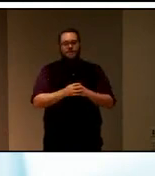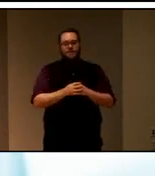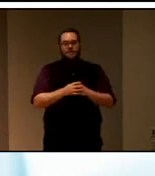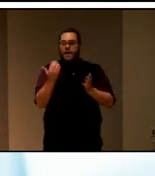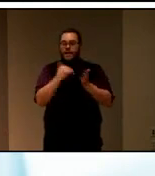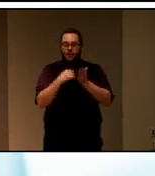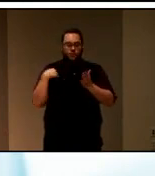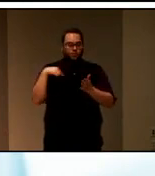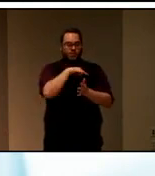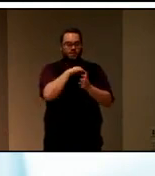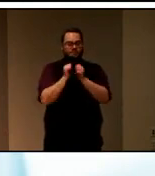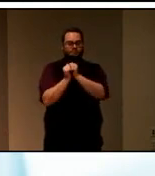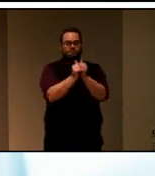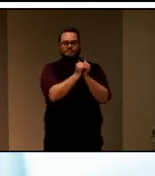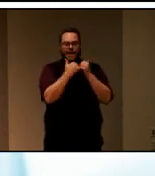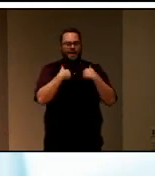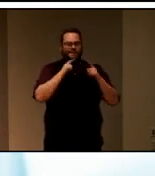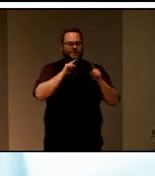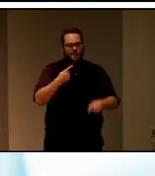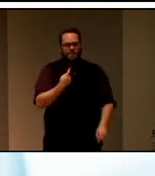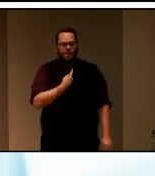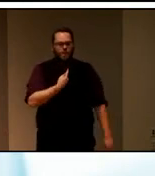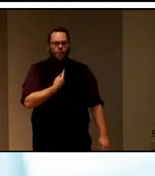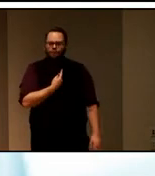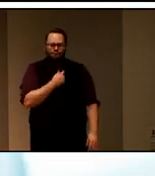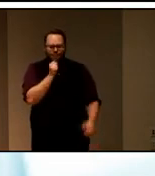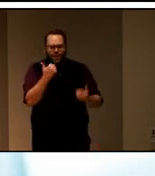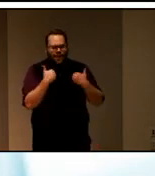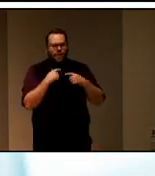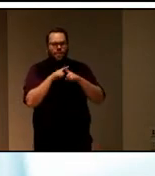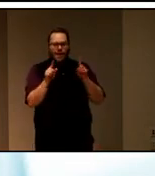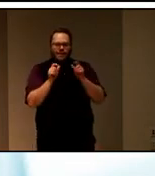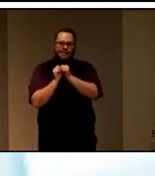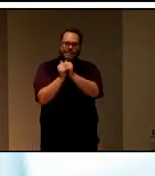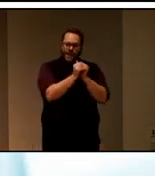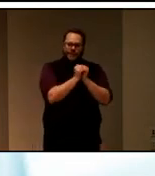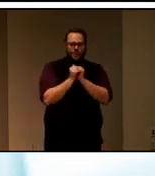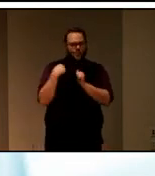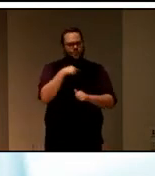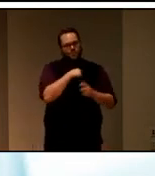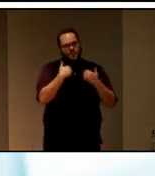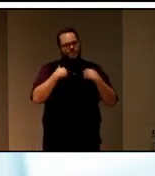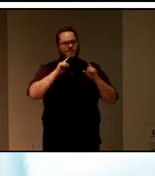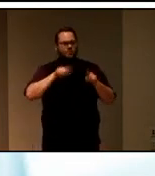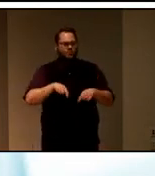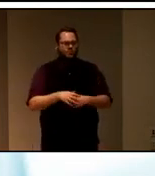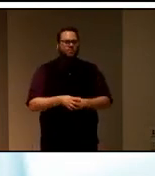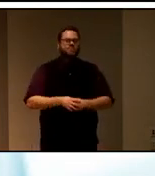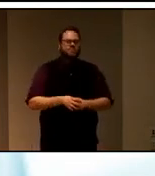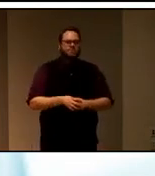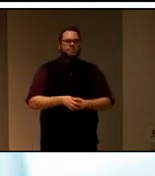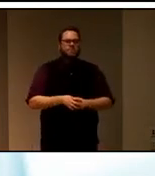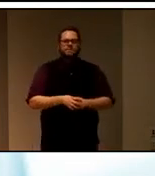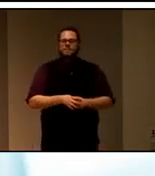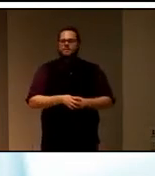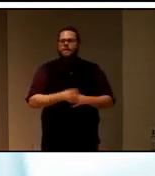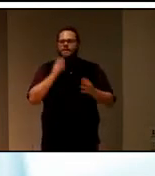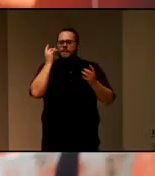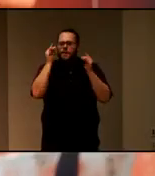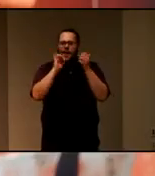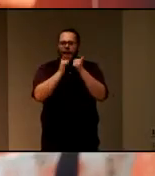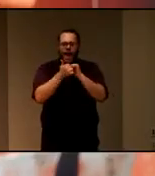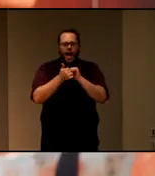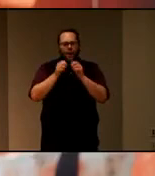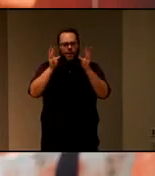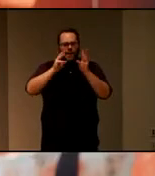collectively have the answers. I don't individually have all the answers, but we collectively do. So I want to think about how we can make climate